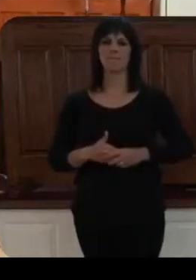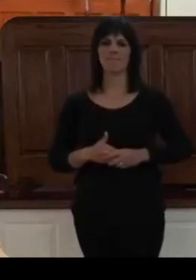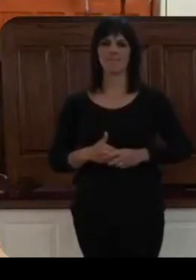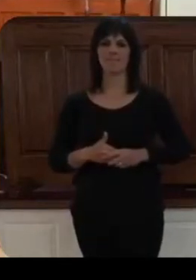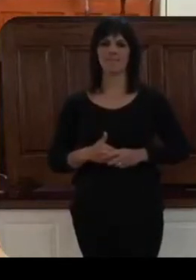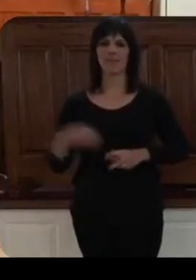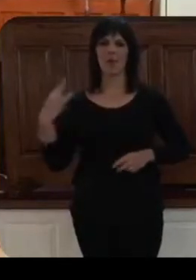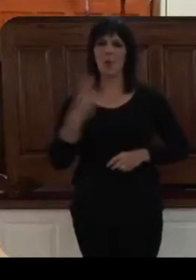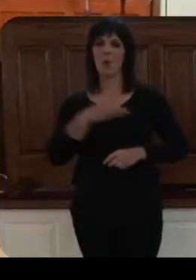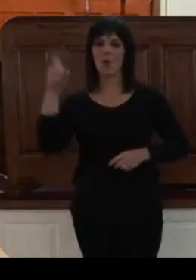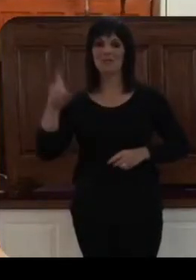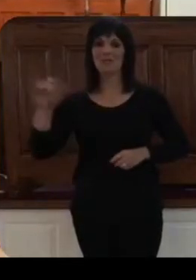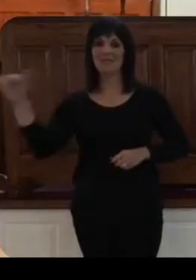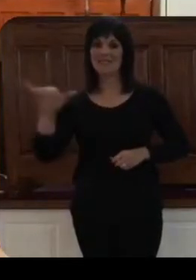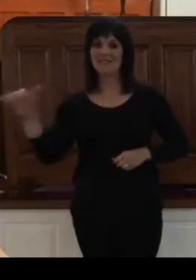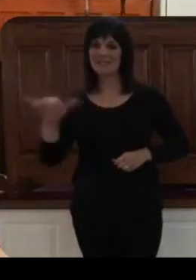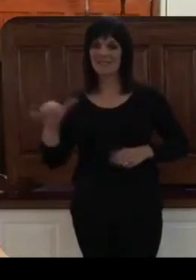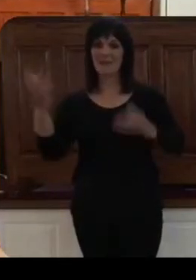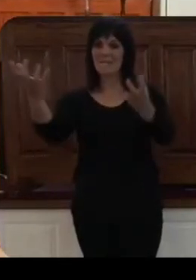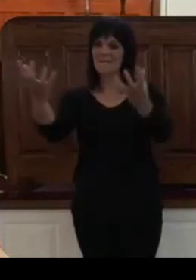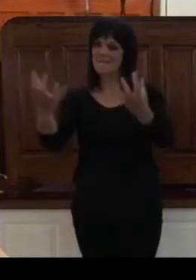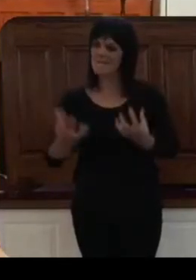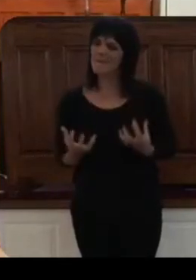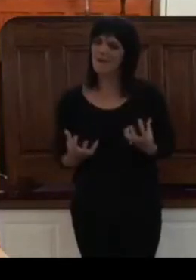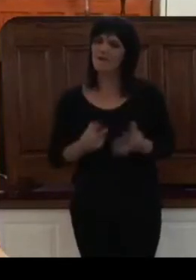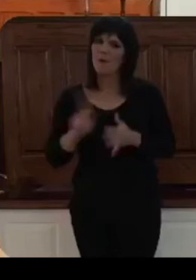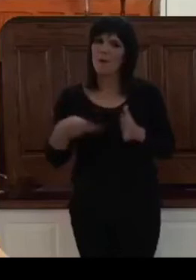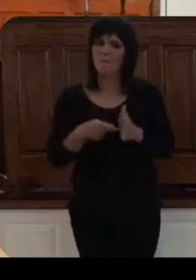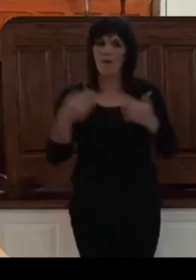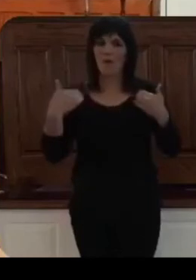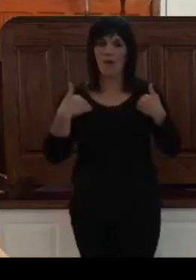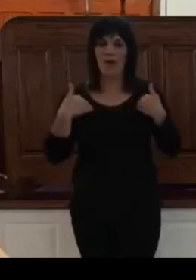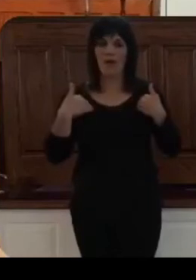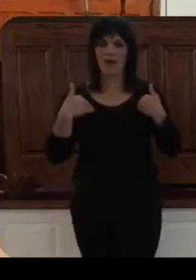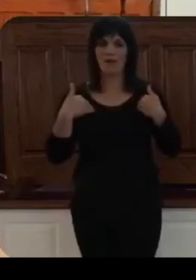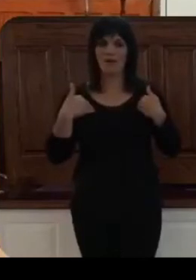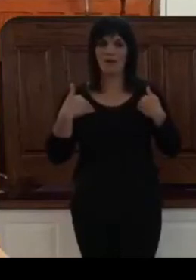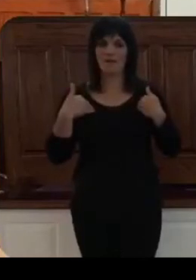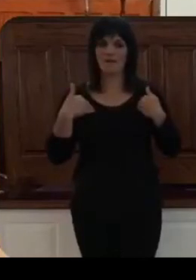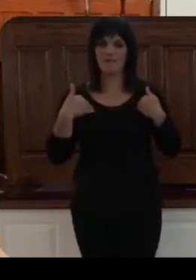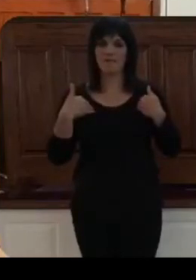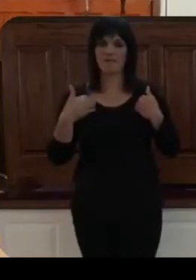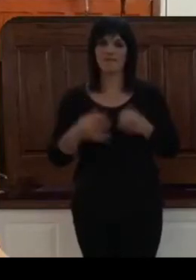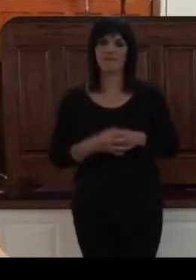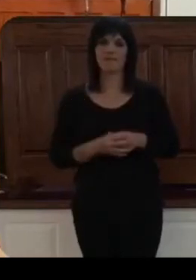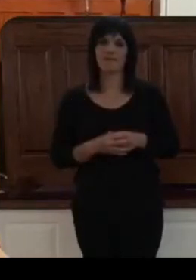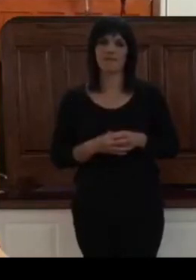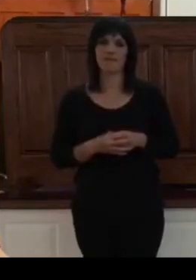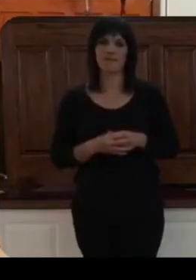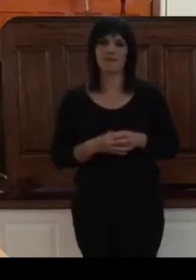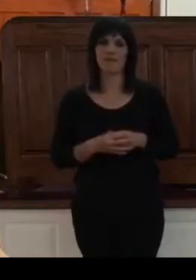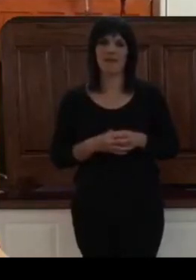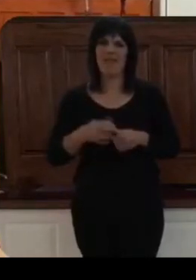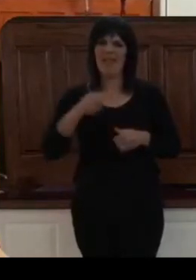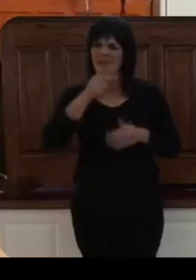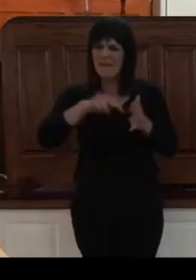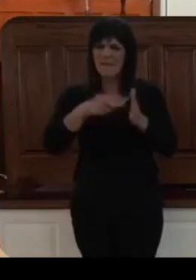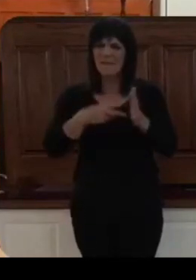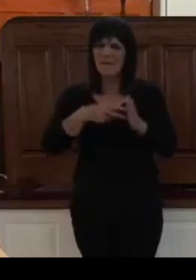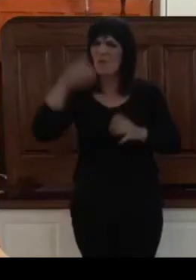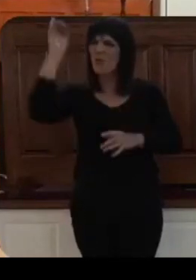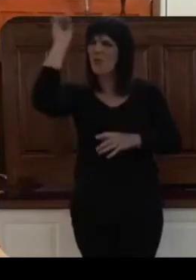We should have the same passion for each other that Paul had for the passion or for the people of Thessalonians. That doesn't mean we throw wisdom out the